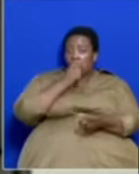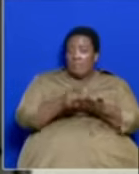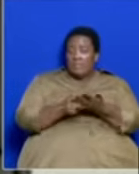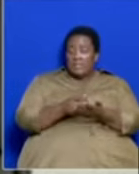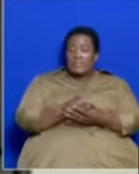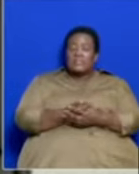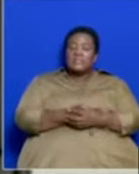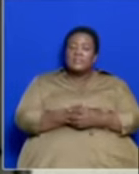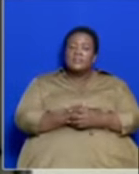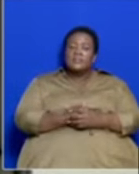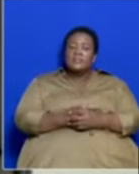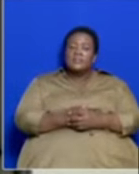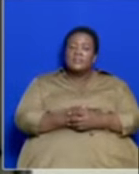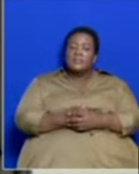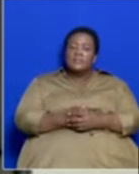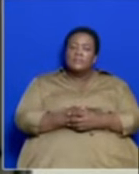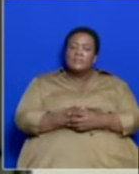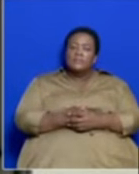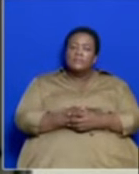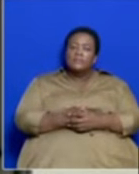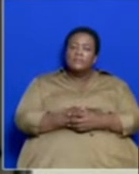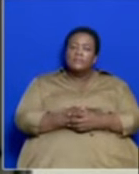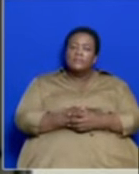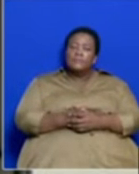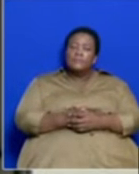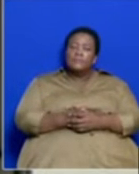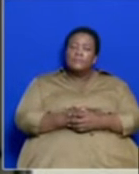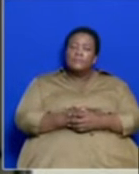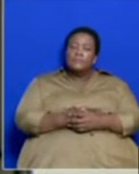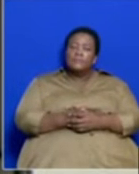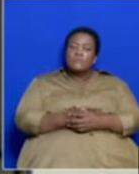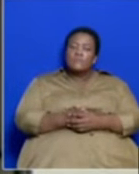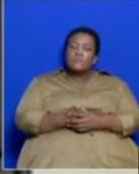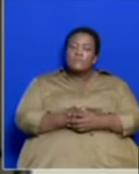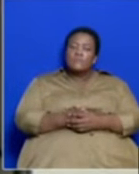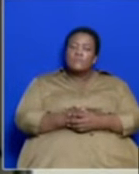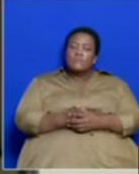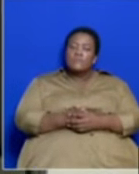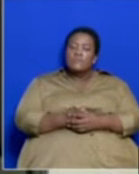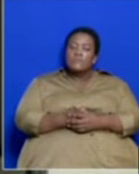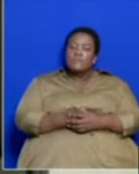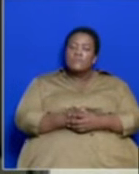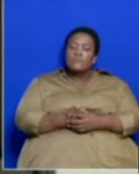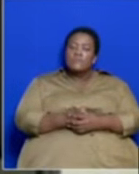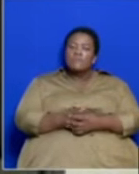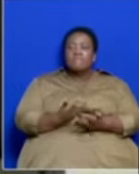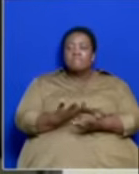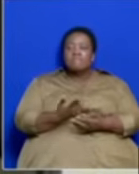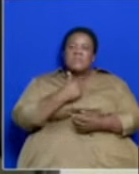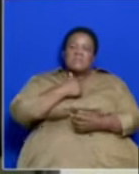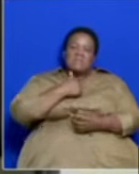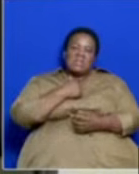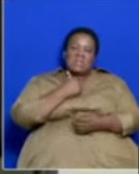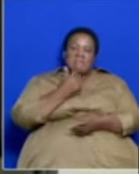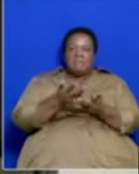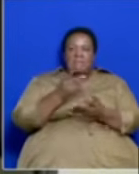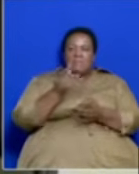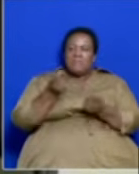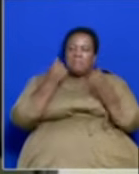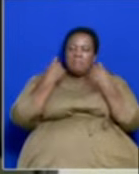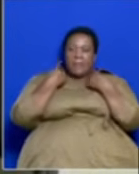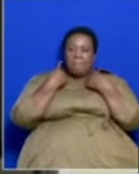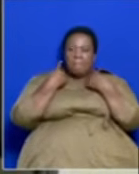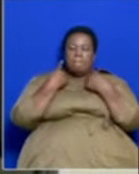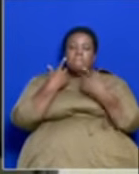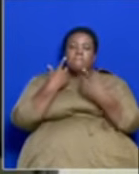In terms of me maybe not understanding the standard operating